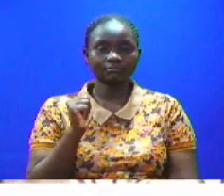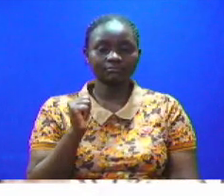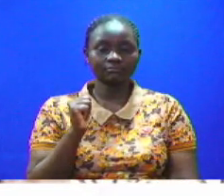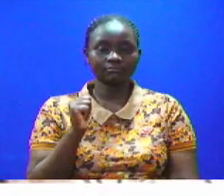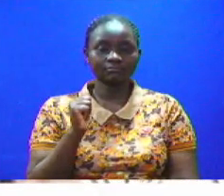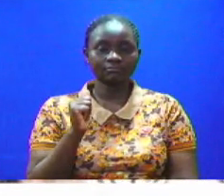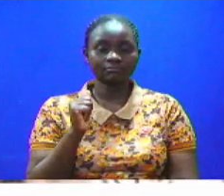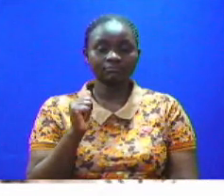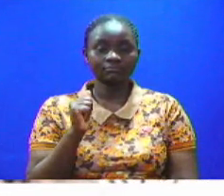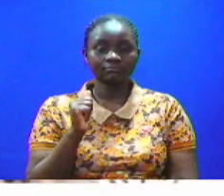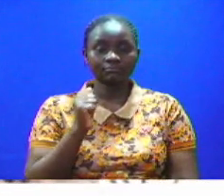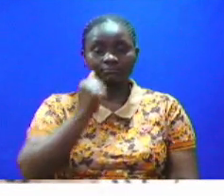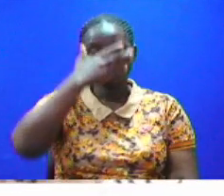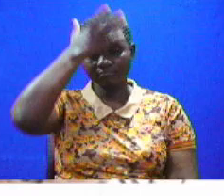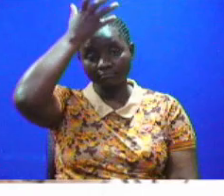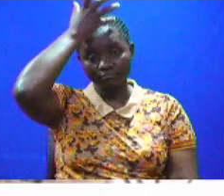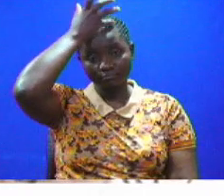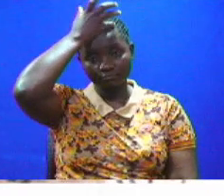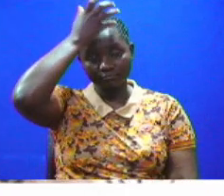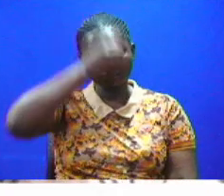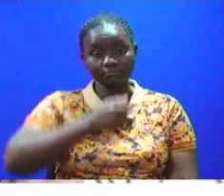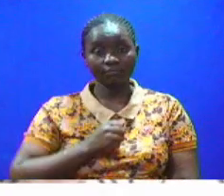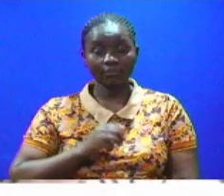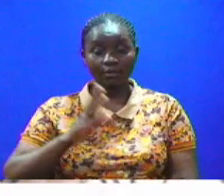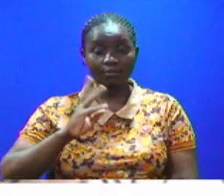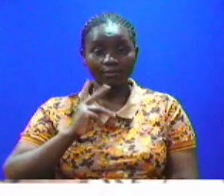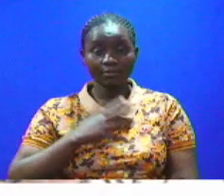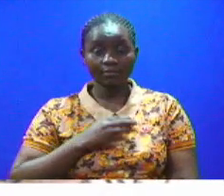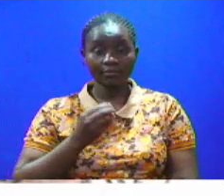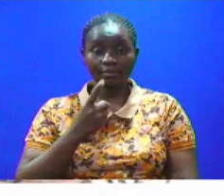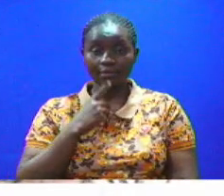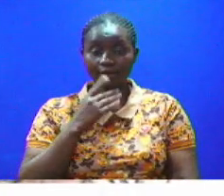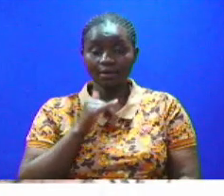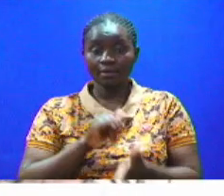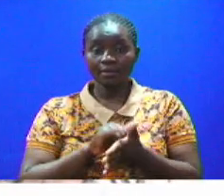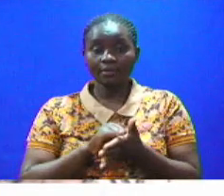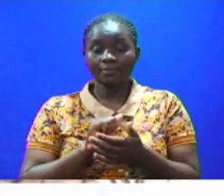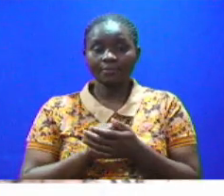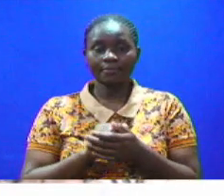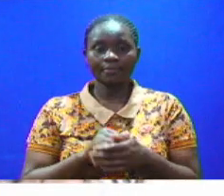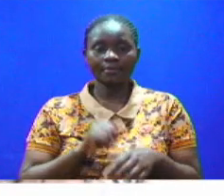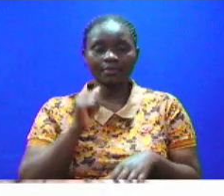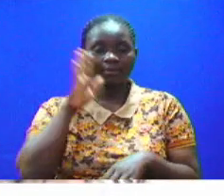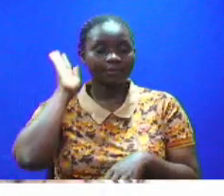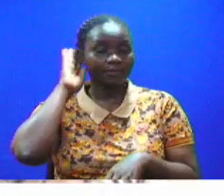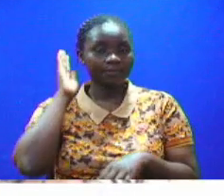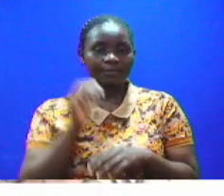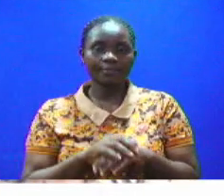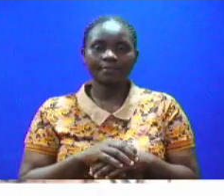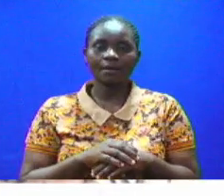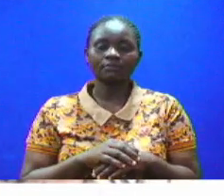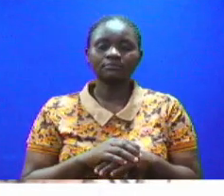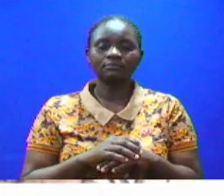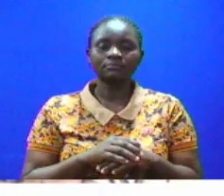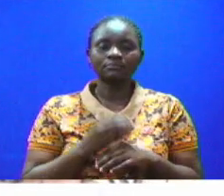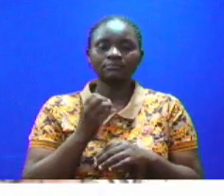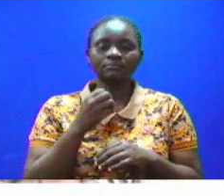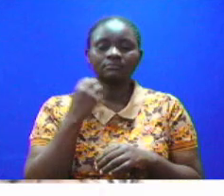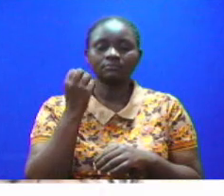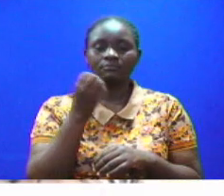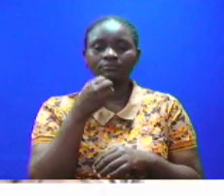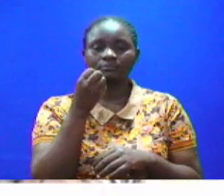Union of Nurses. We want to state categorically that we have had a very fruitful engagement for the last